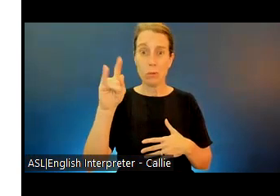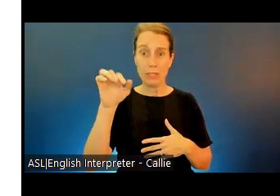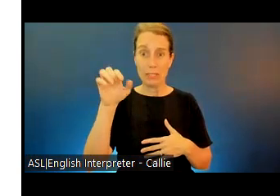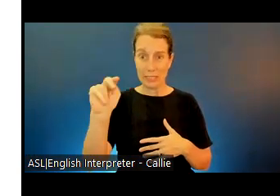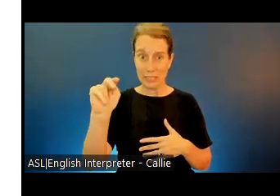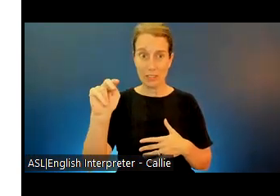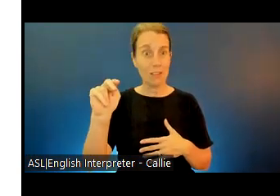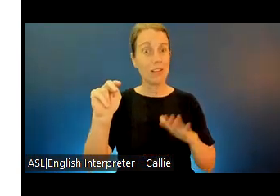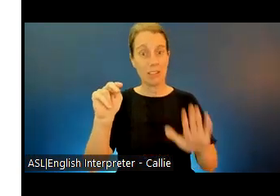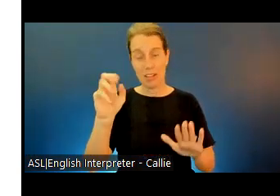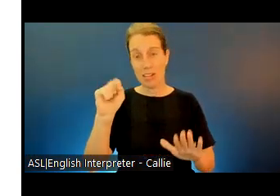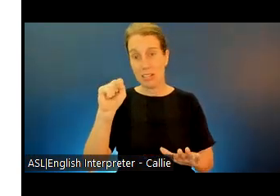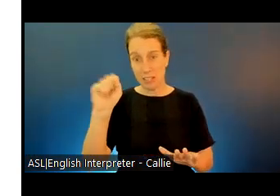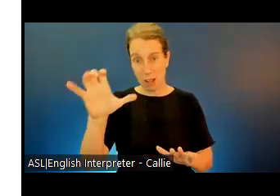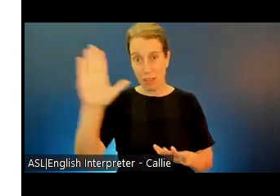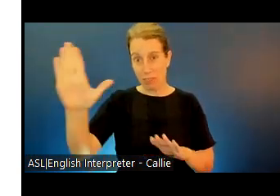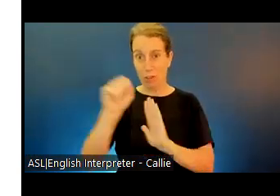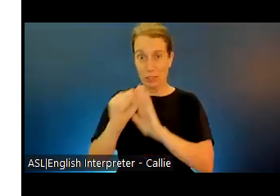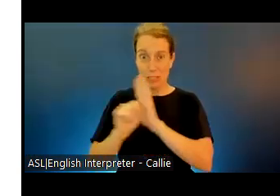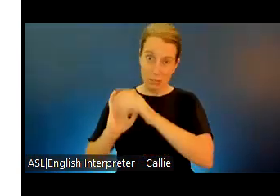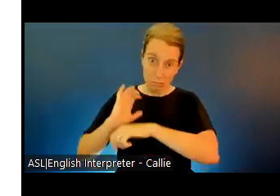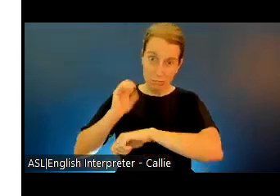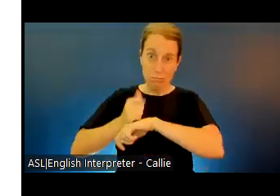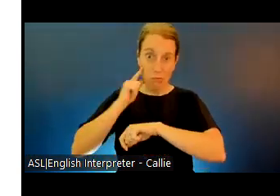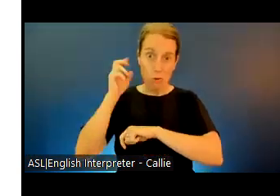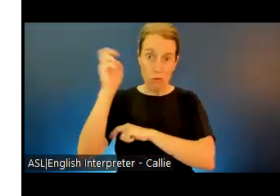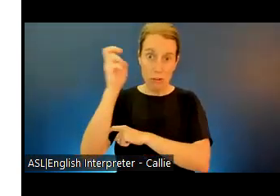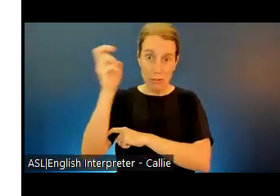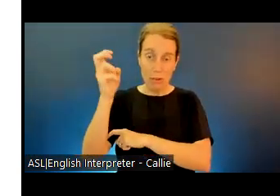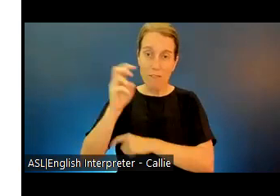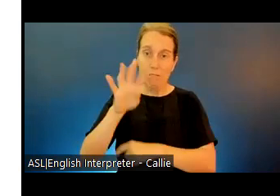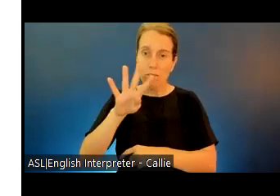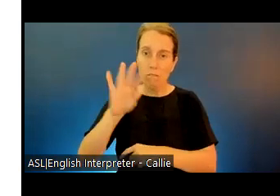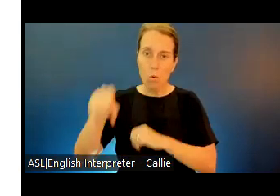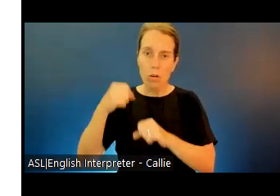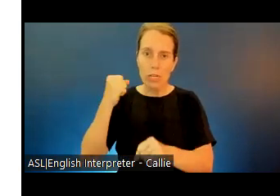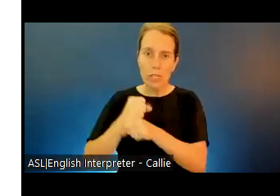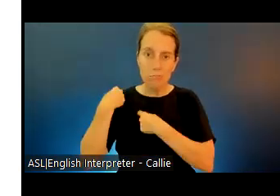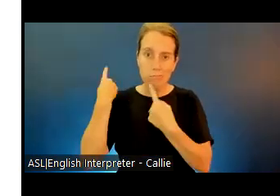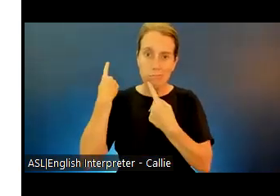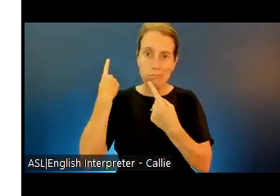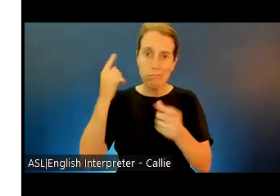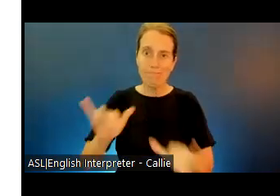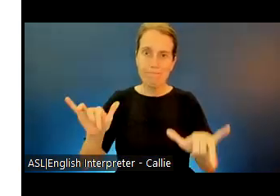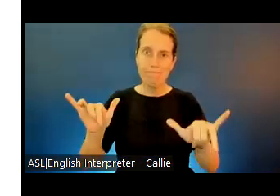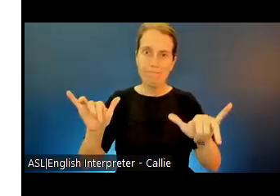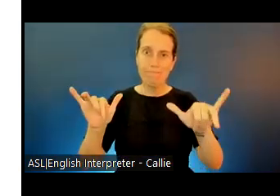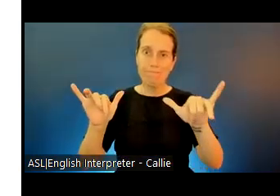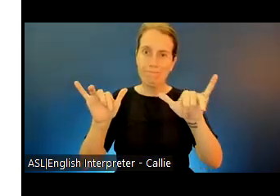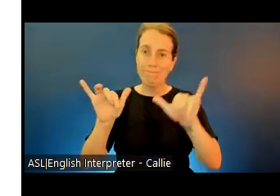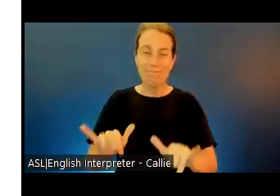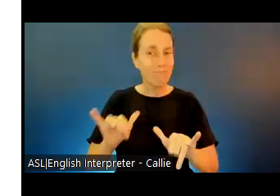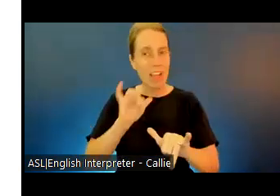And this has a trickle-down effect, whereas those in local communities are unable to get service providers to